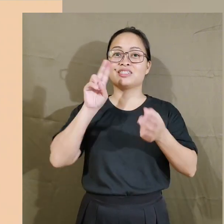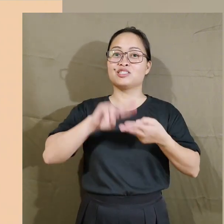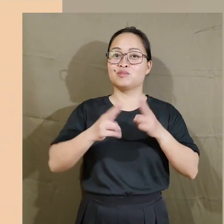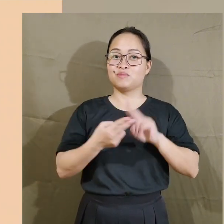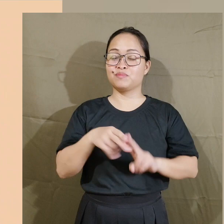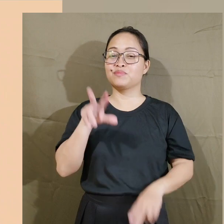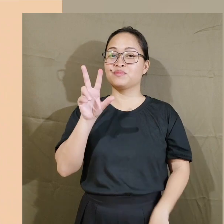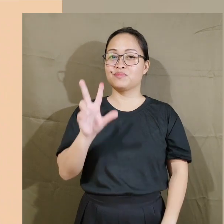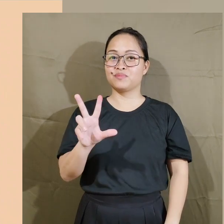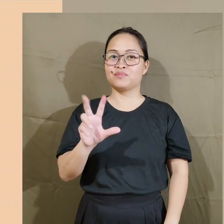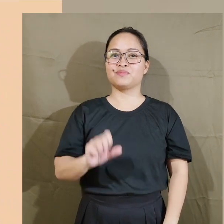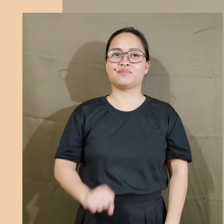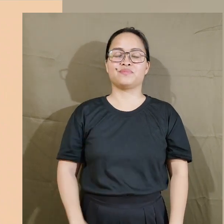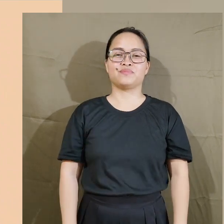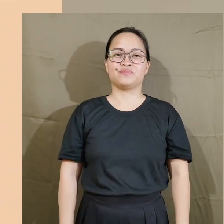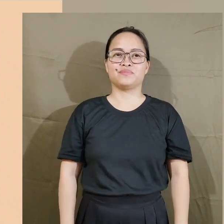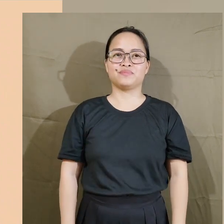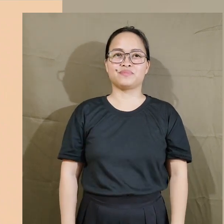Example number 3.